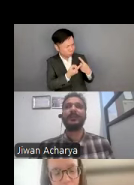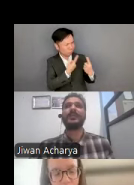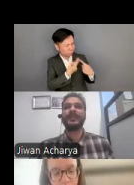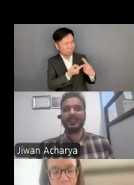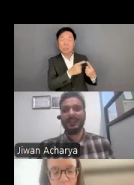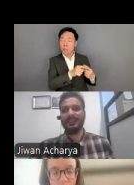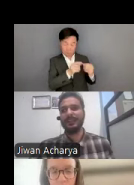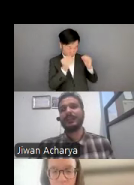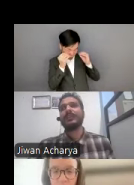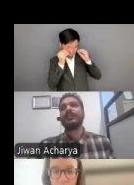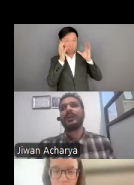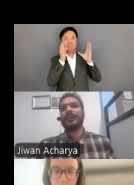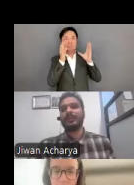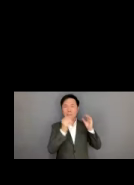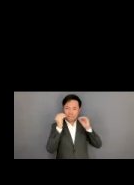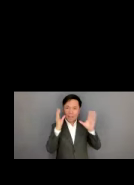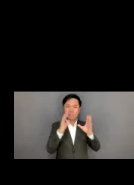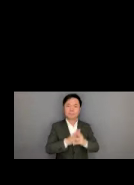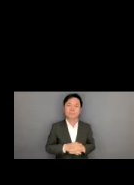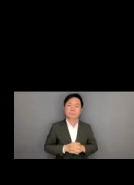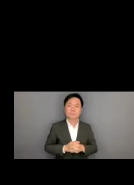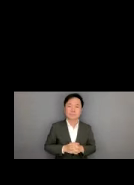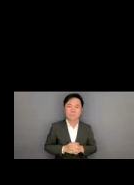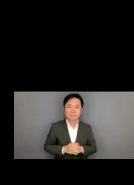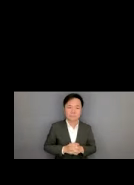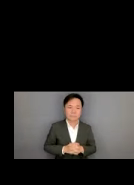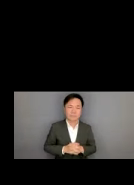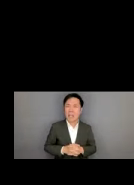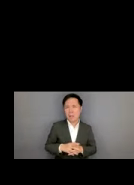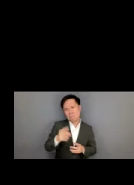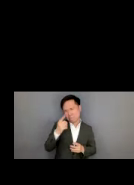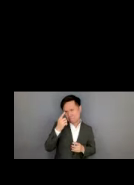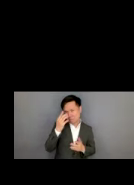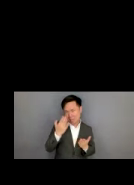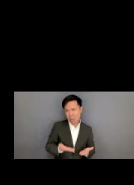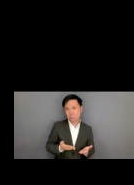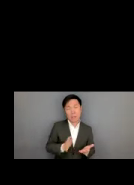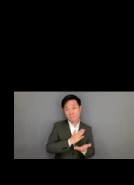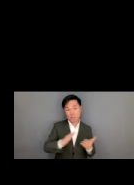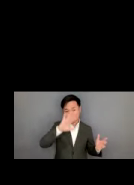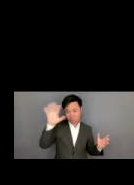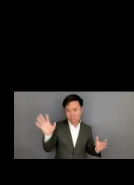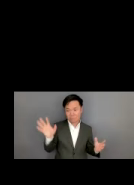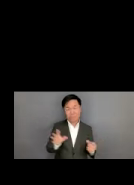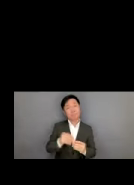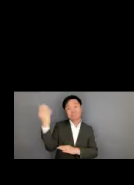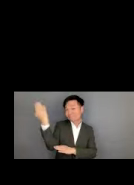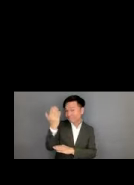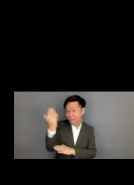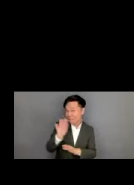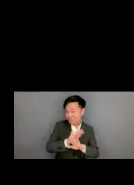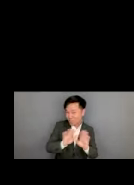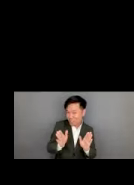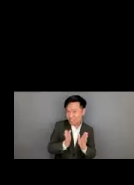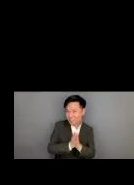now sensitized. I think this covers my short presentation, but I would definitely